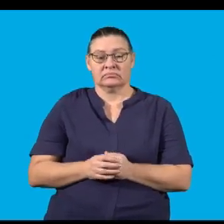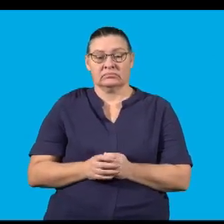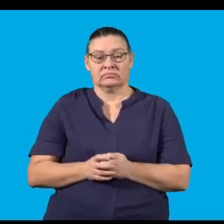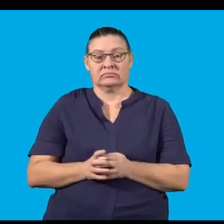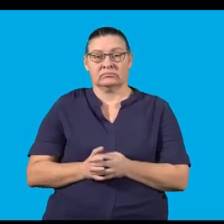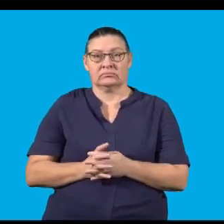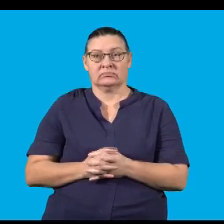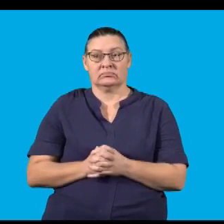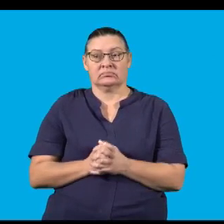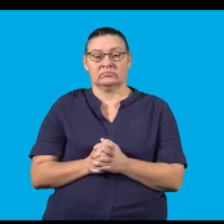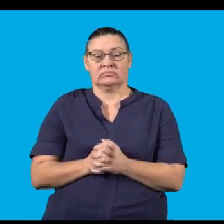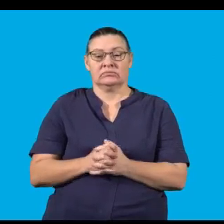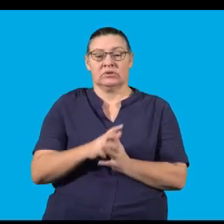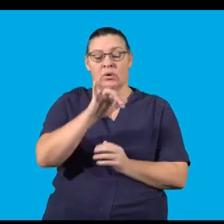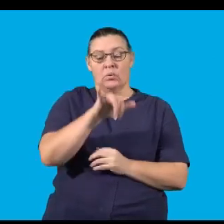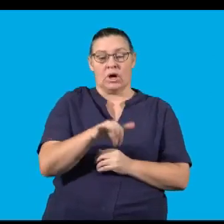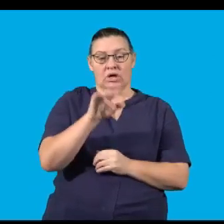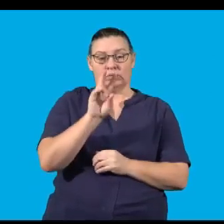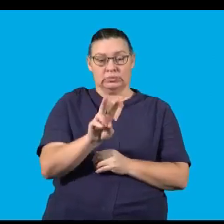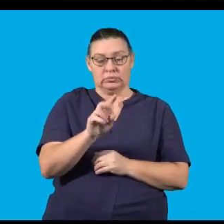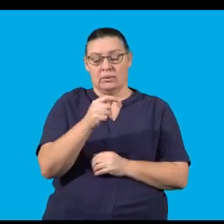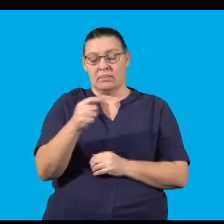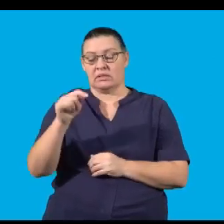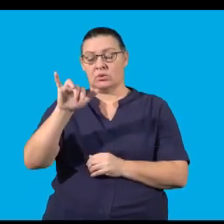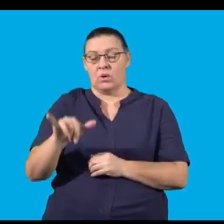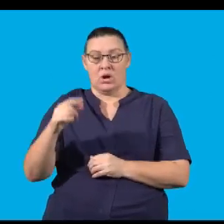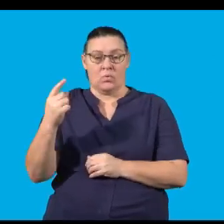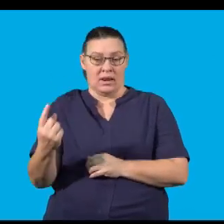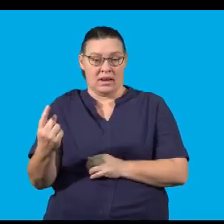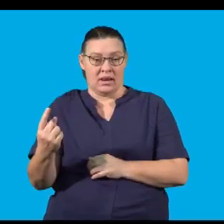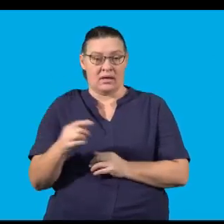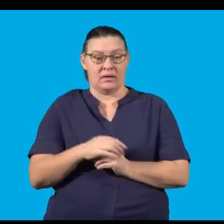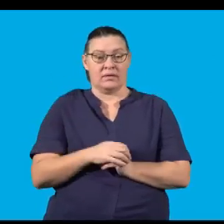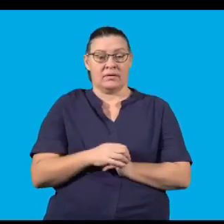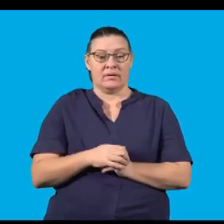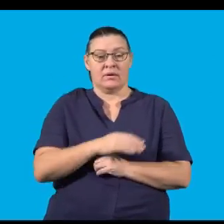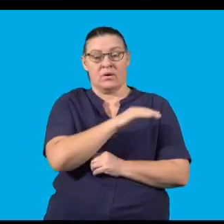let's check. It's going to be y2 minus y1